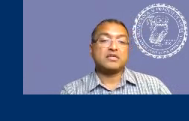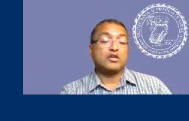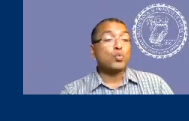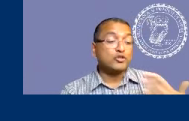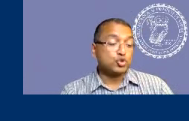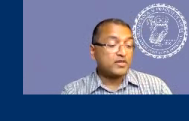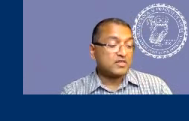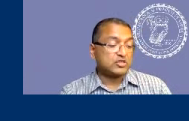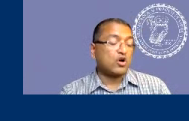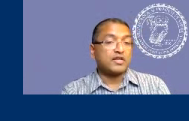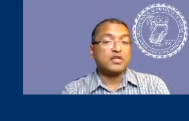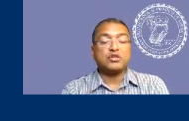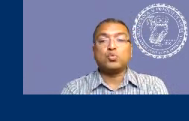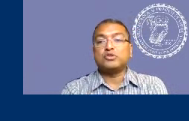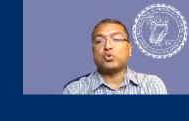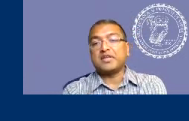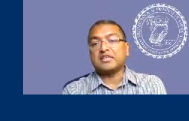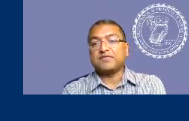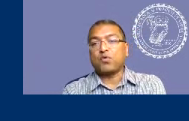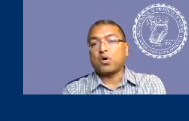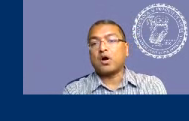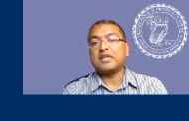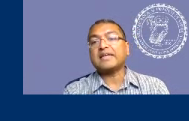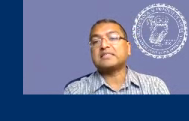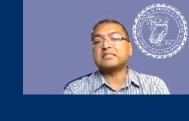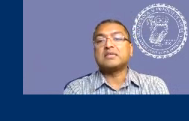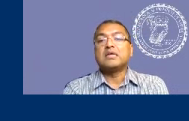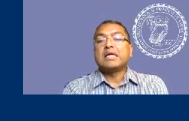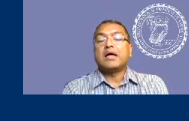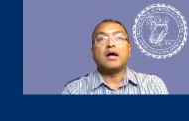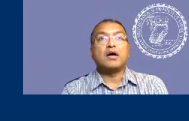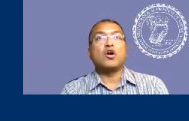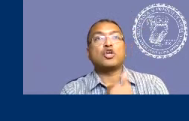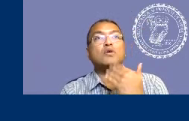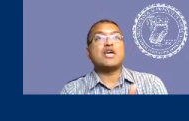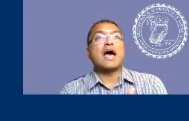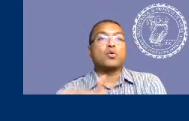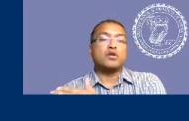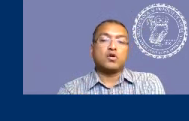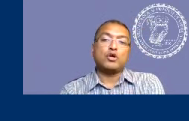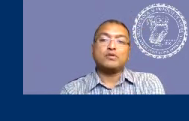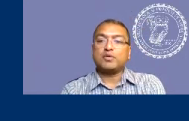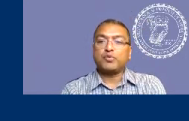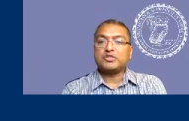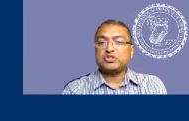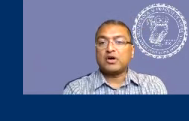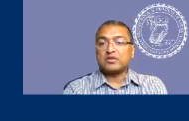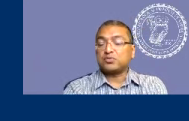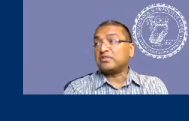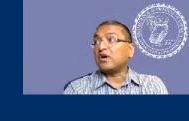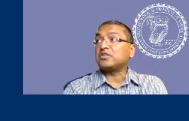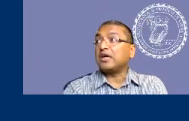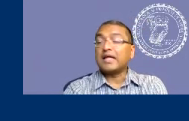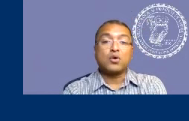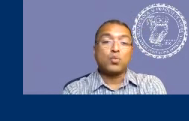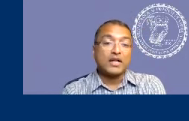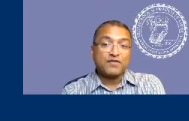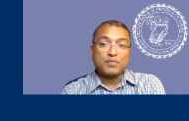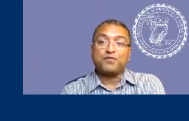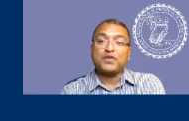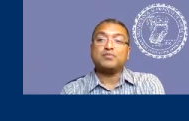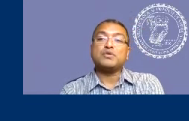that, uh, you enjoyed this talk and that you will join us for our next, uh, archaeology hour and archaeology bridge talks with Dr.